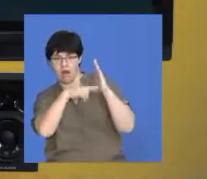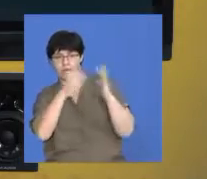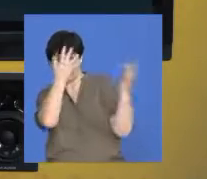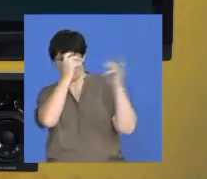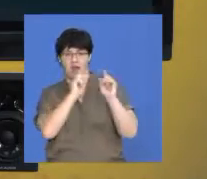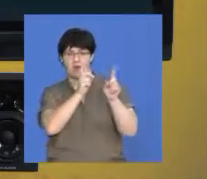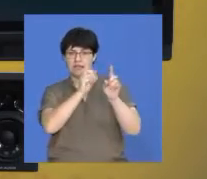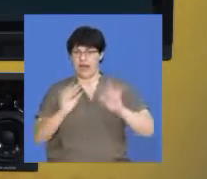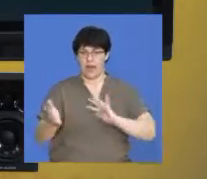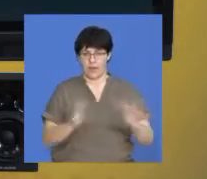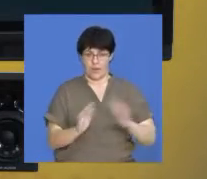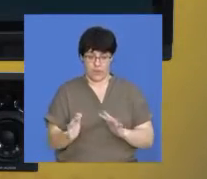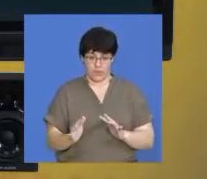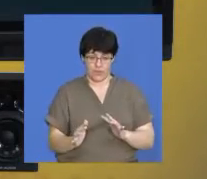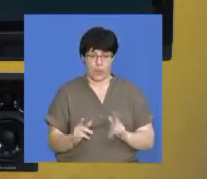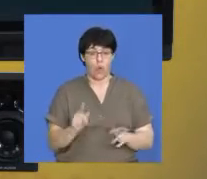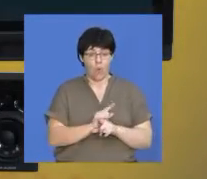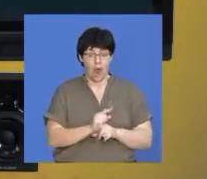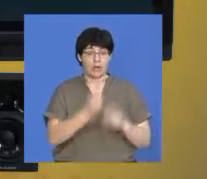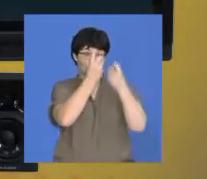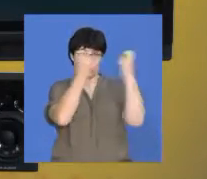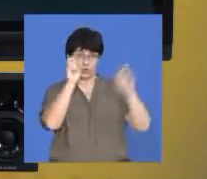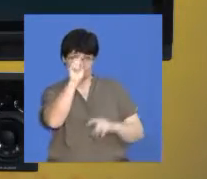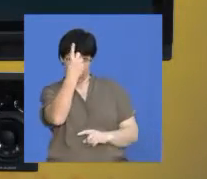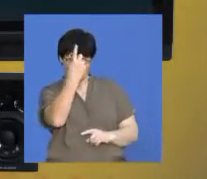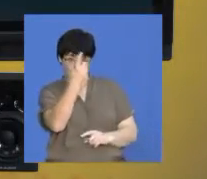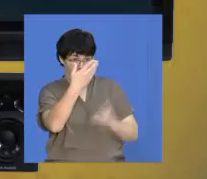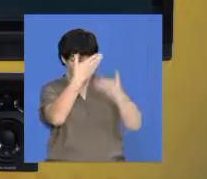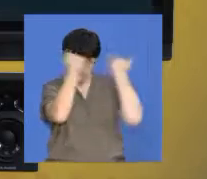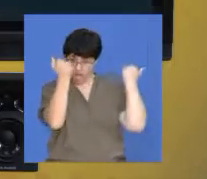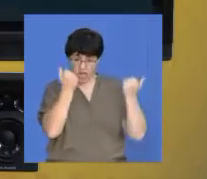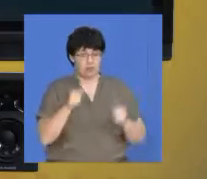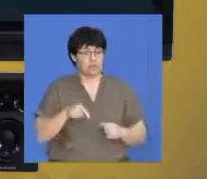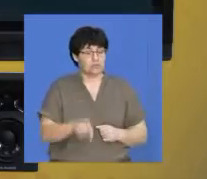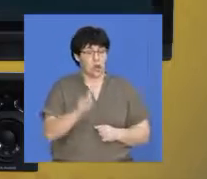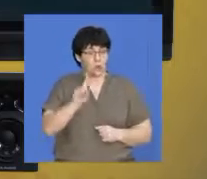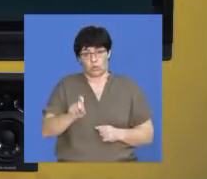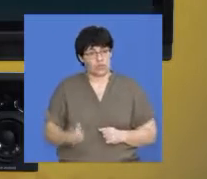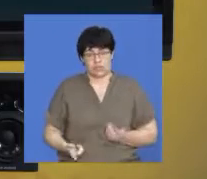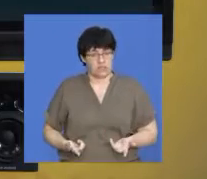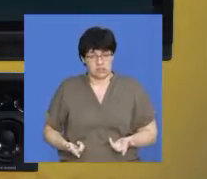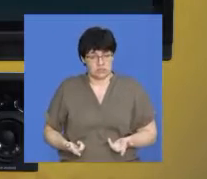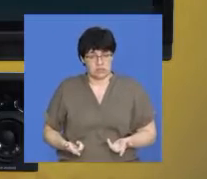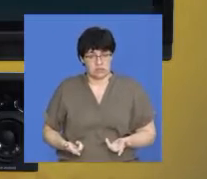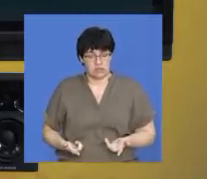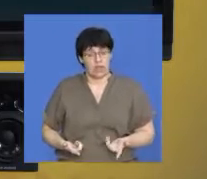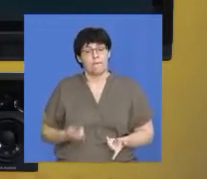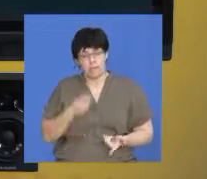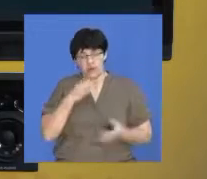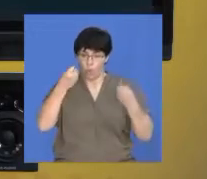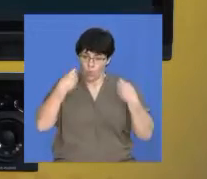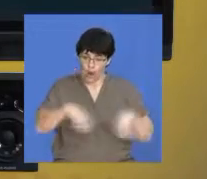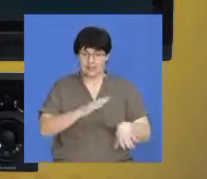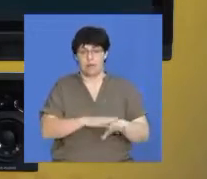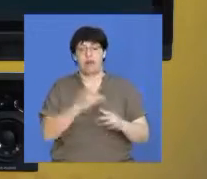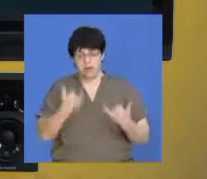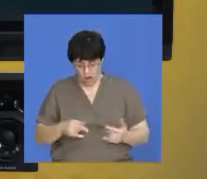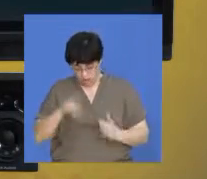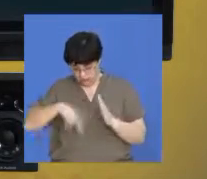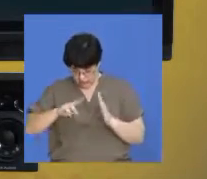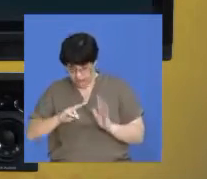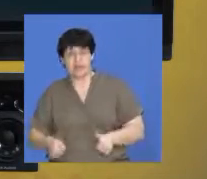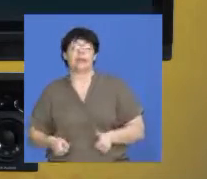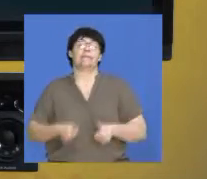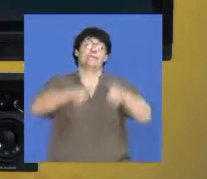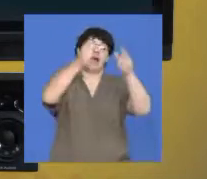an answer to the questions. Because if you read the source, okay, having not seen the questions first, that means you will waste time when it comes